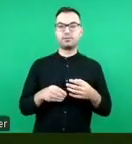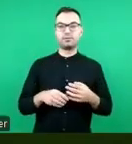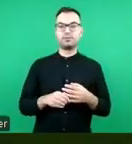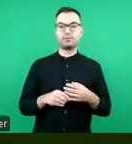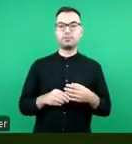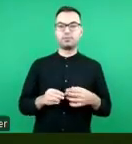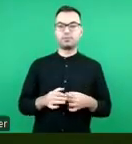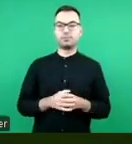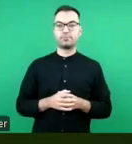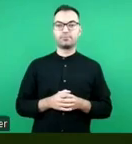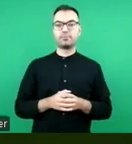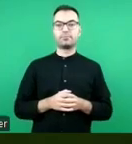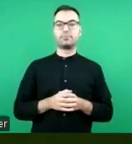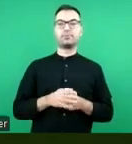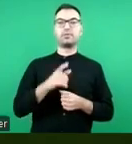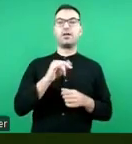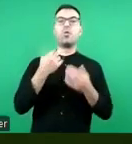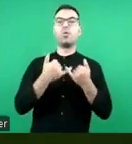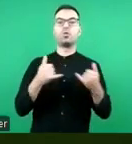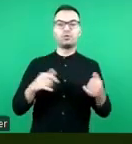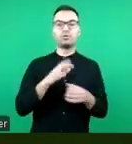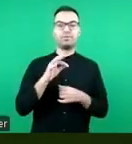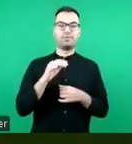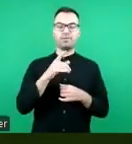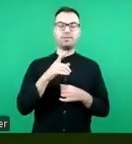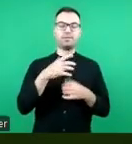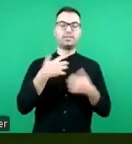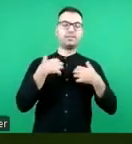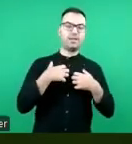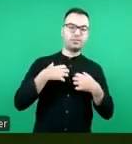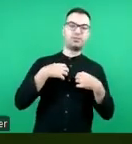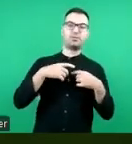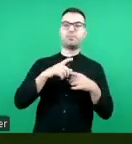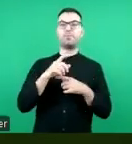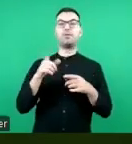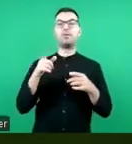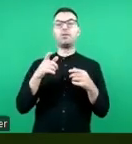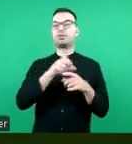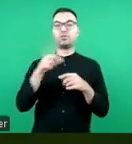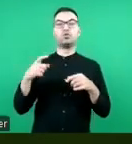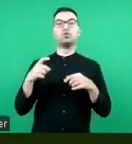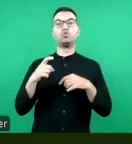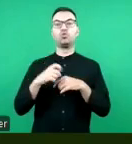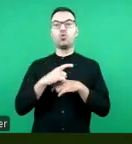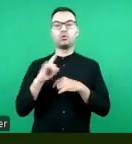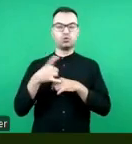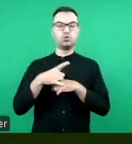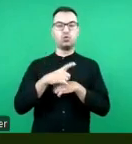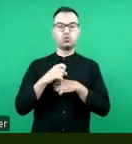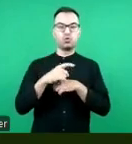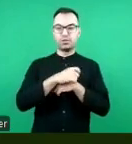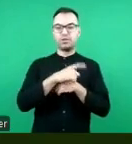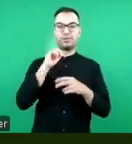how, for instance, phylogenetic diversity or functional diversity or even abundance of beetle communities responds. That's a super diverse group and